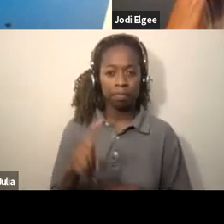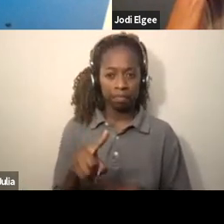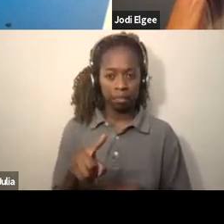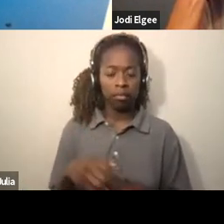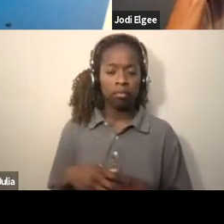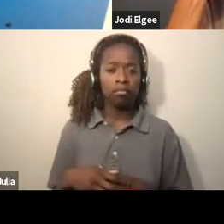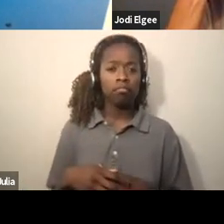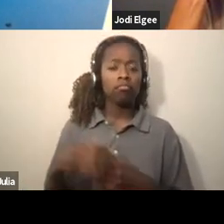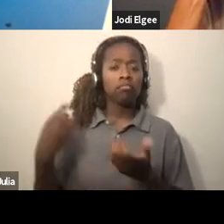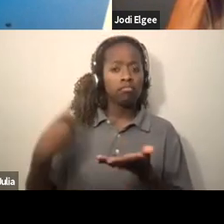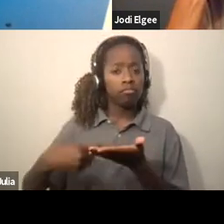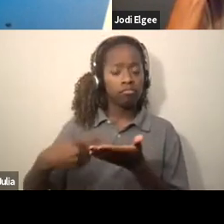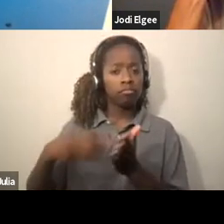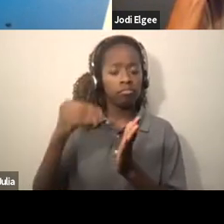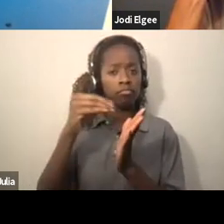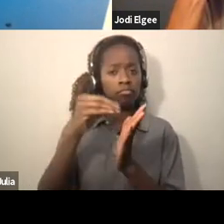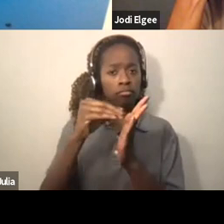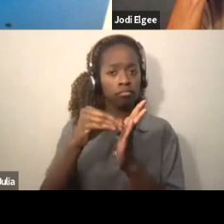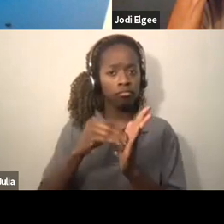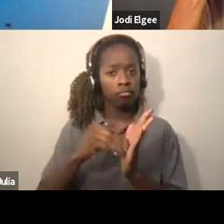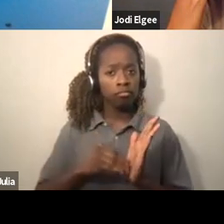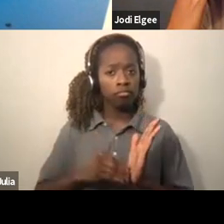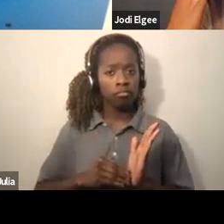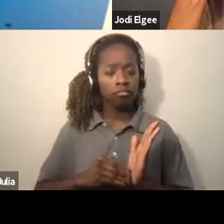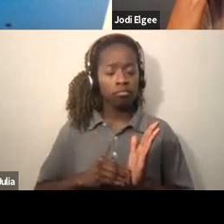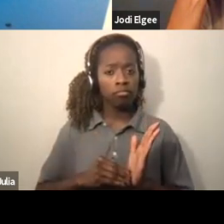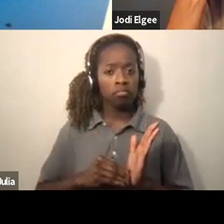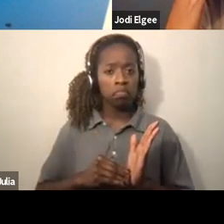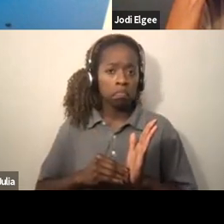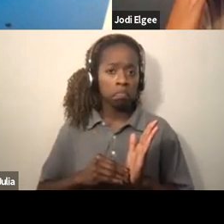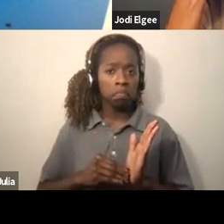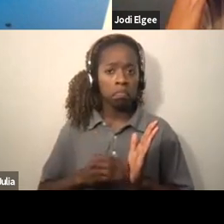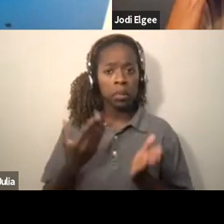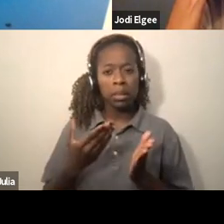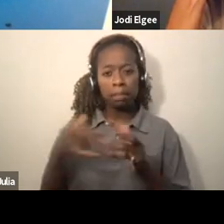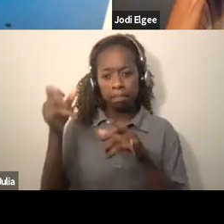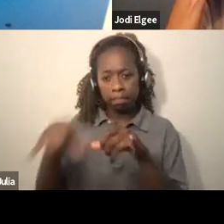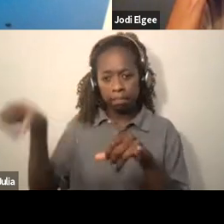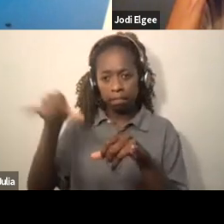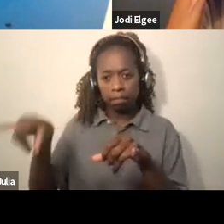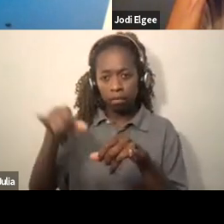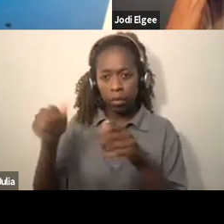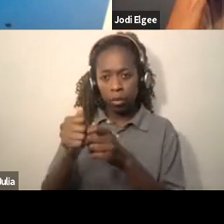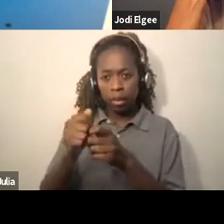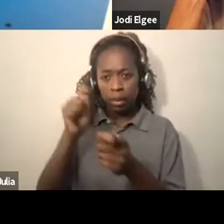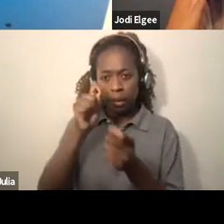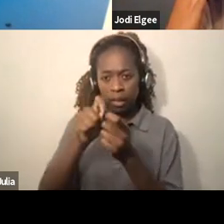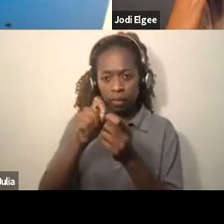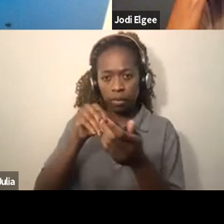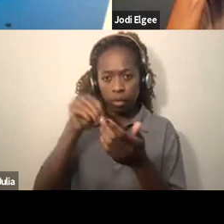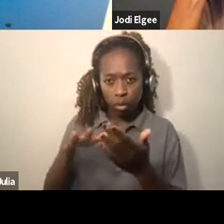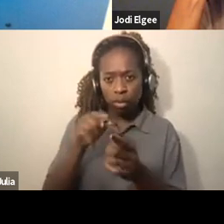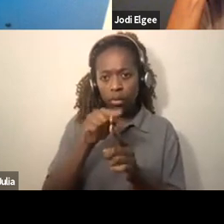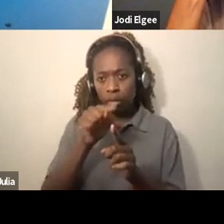about documenting um perhaps trends within specific students or subgroups